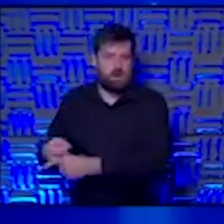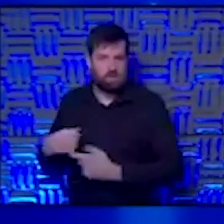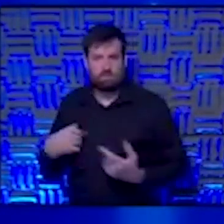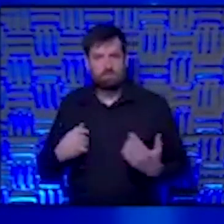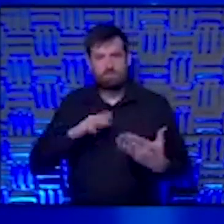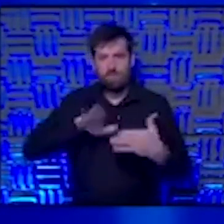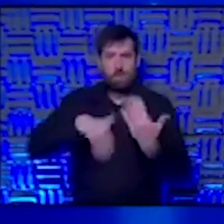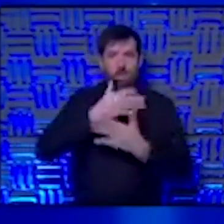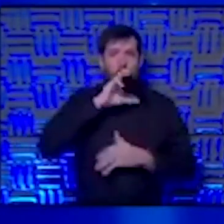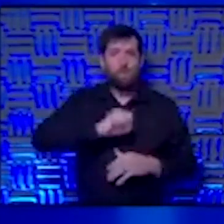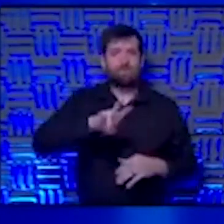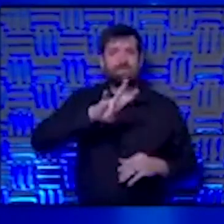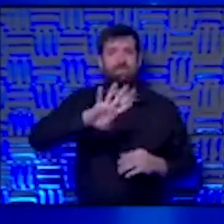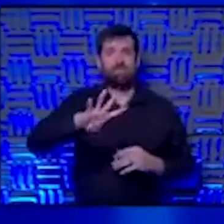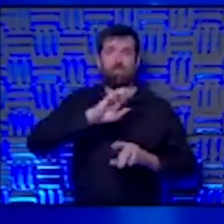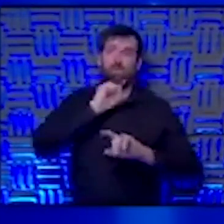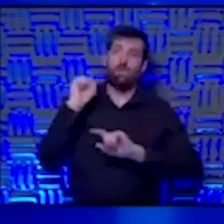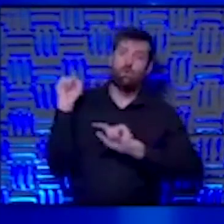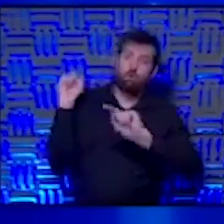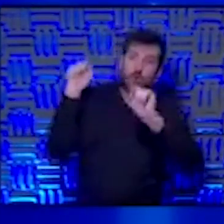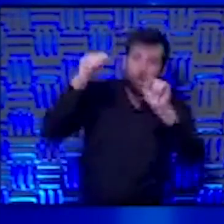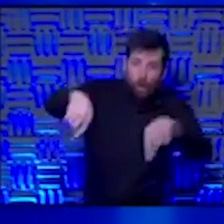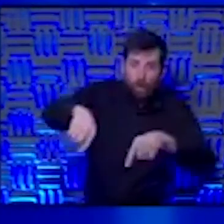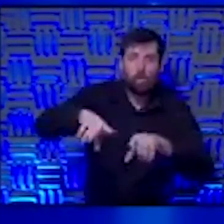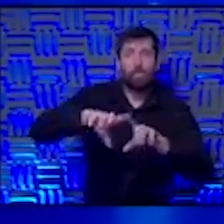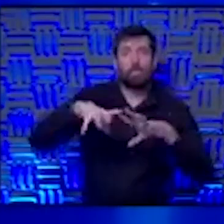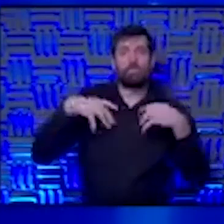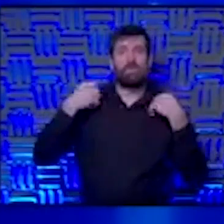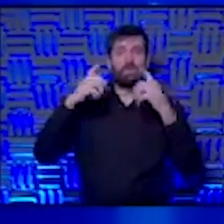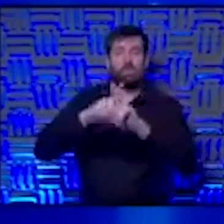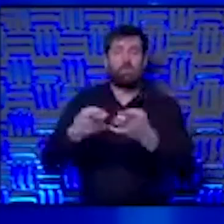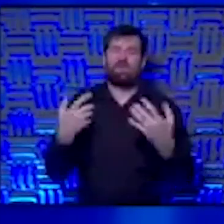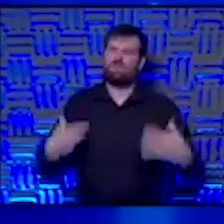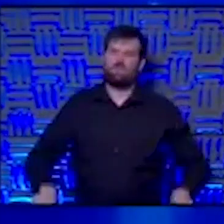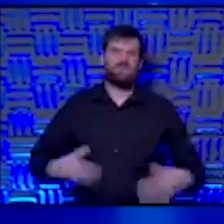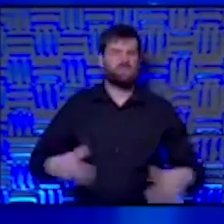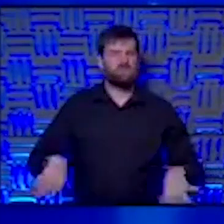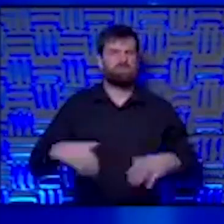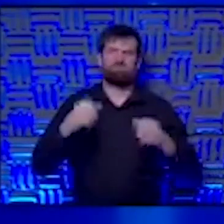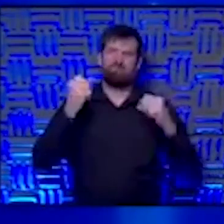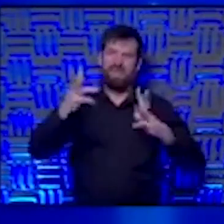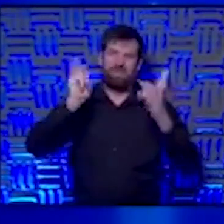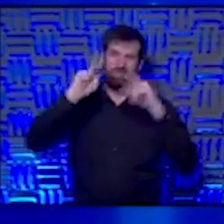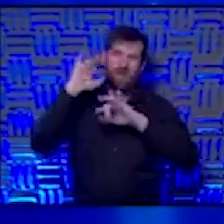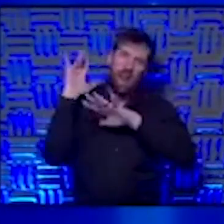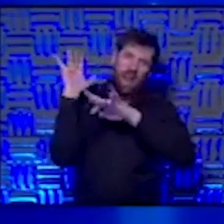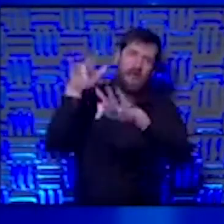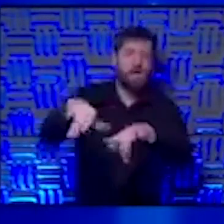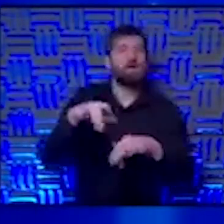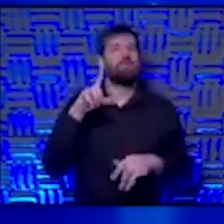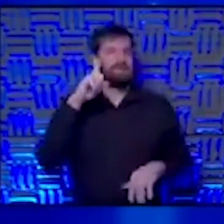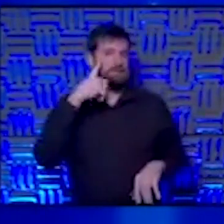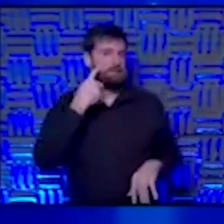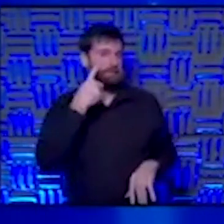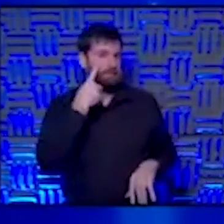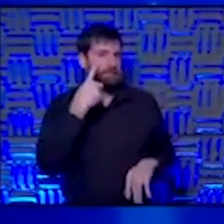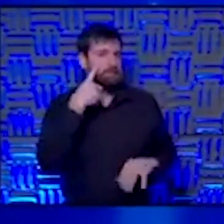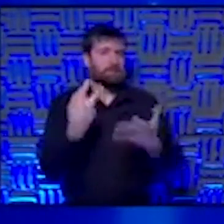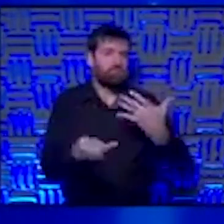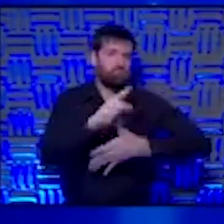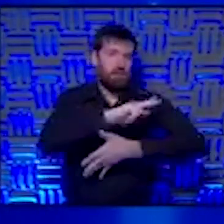at age 74 go to the health department. That's a big number, folks. So I think we're going to have to start getting into primary care clinics and other places with